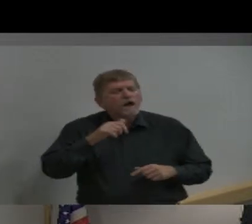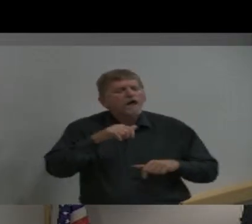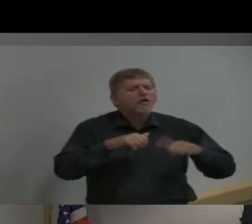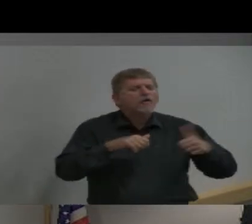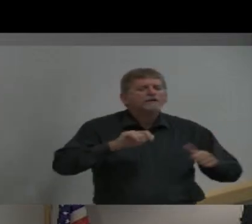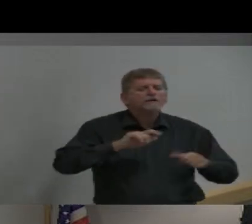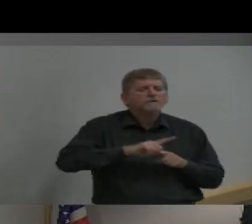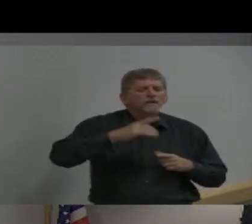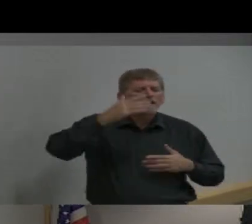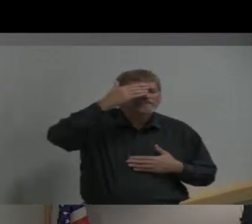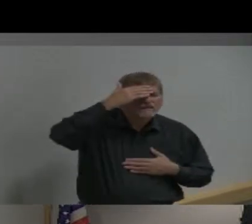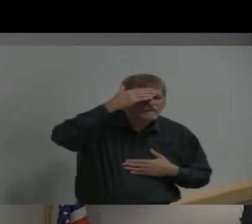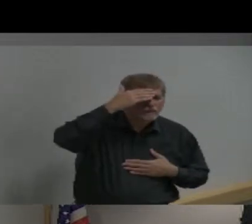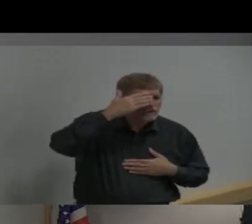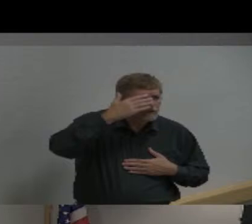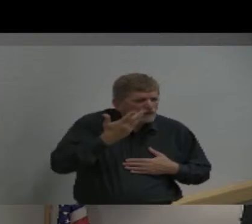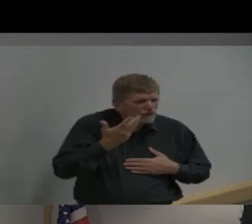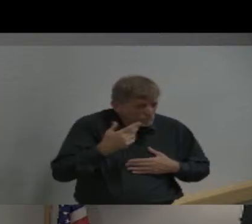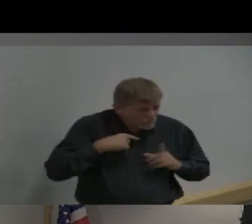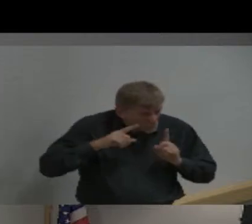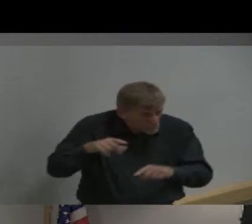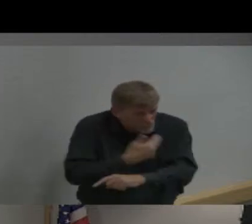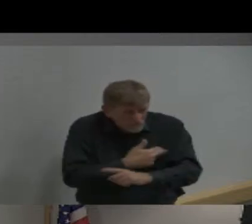there's ways,